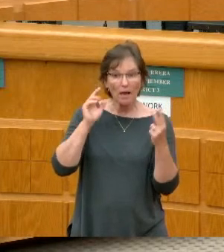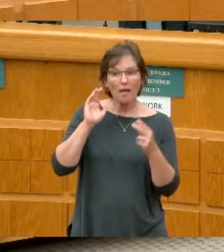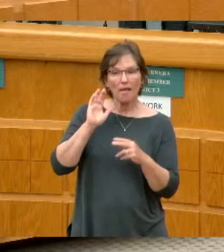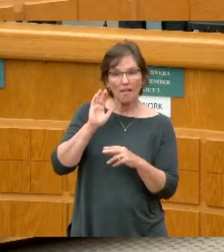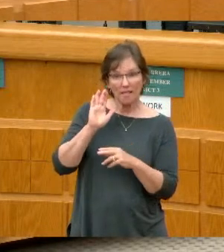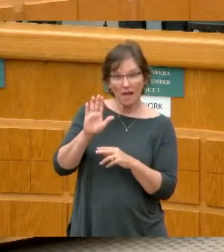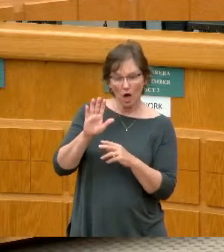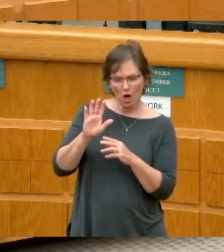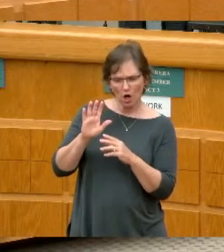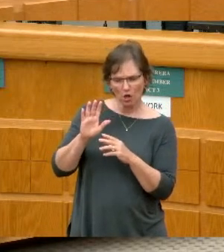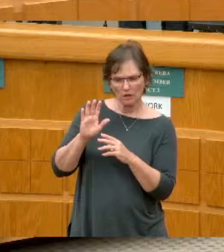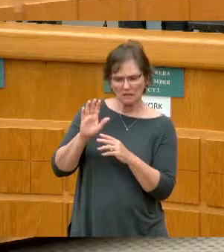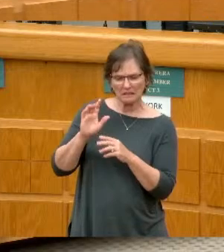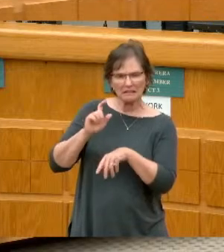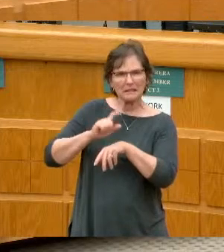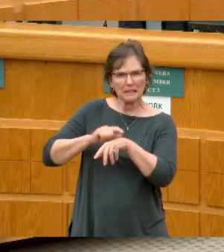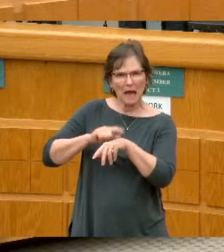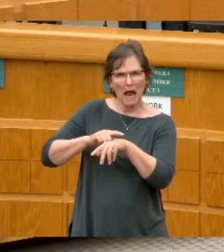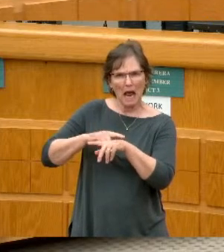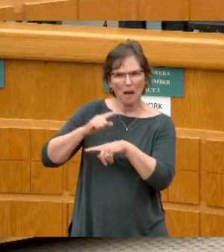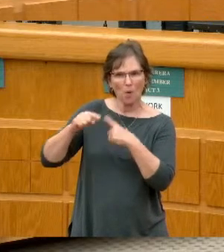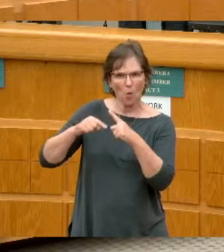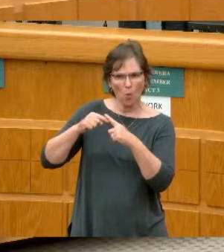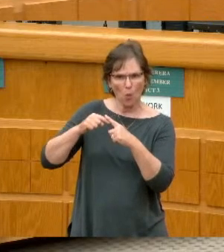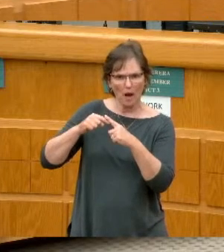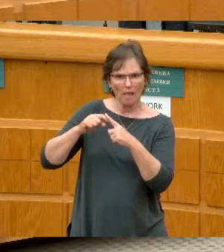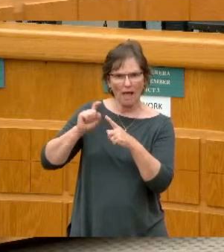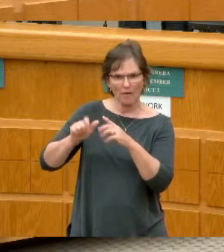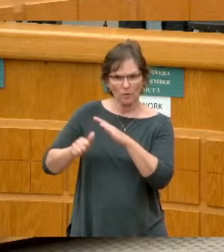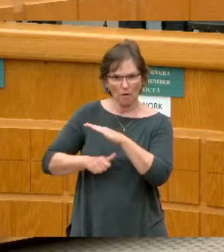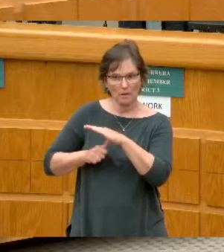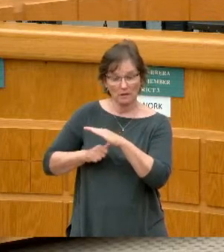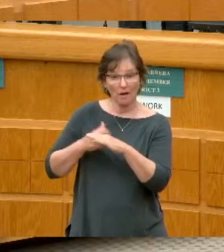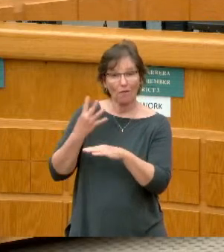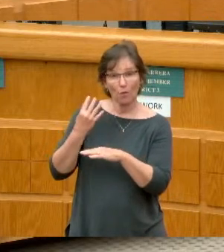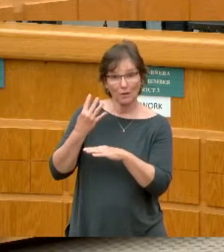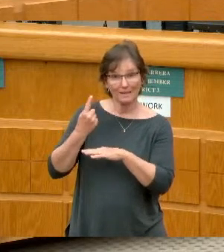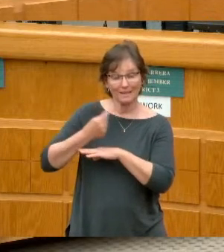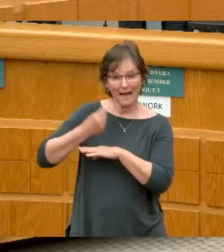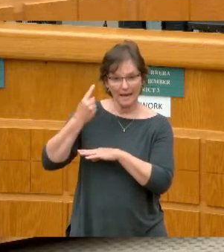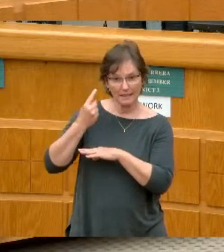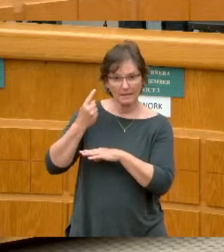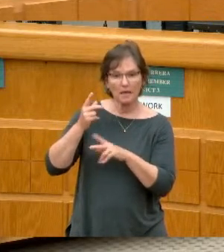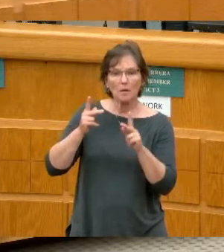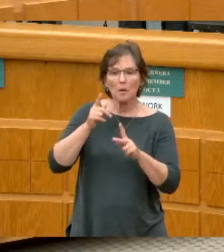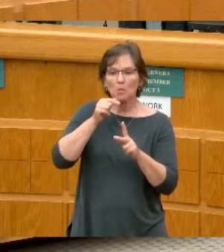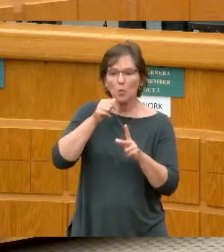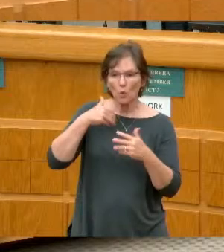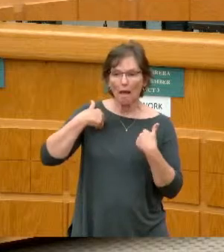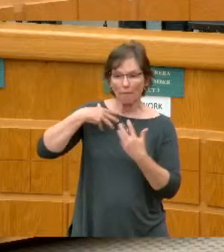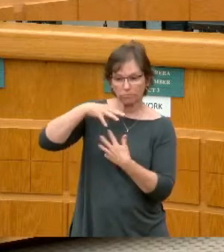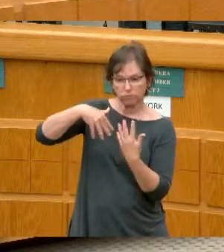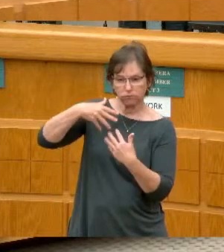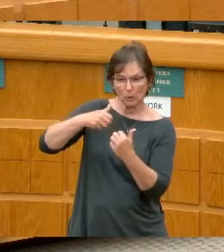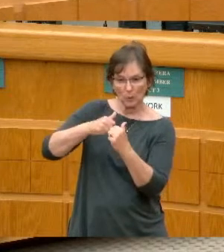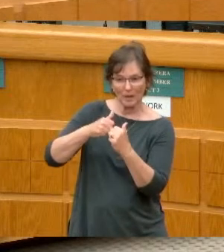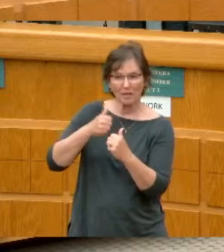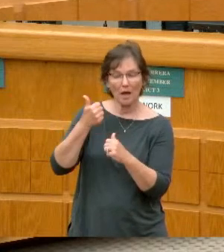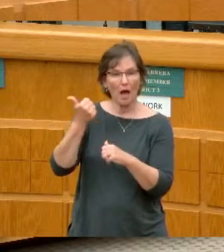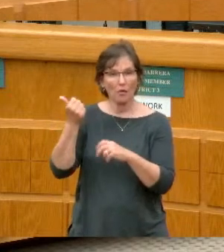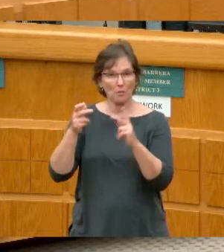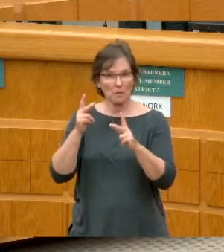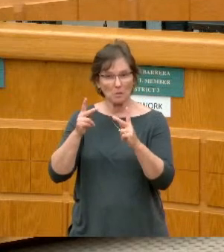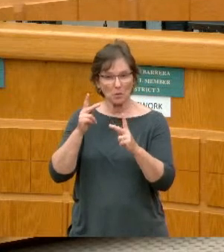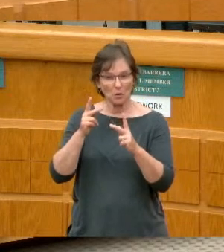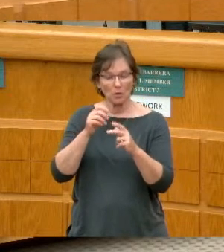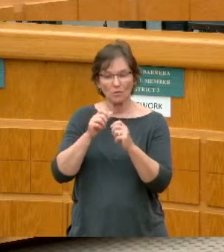be heading indoors. Halloween did play a part in this increase. The incubation period for individuals that made the